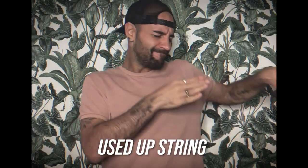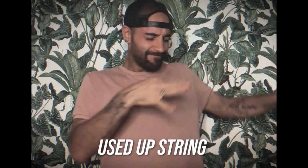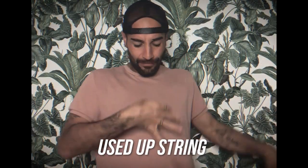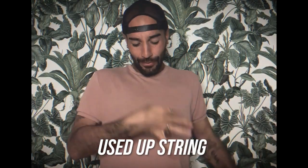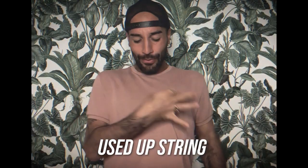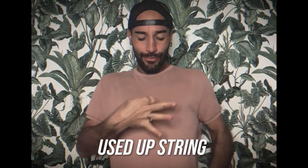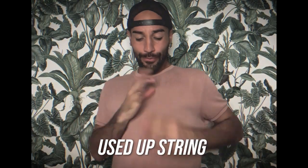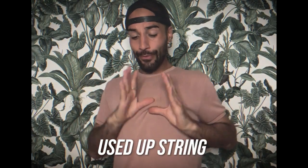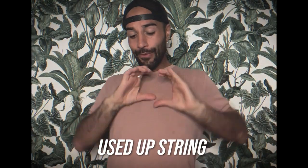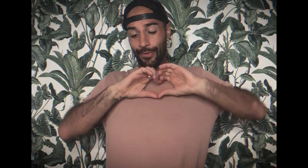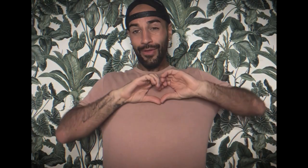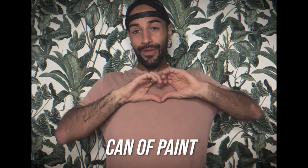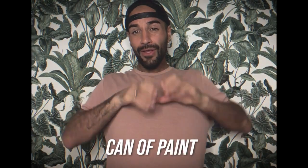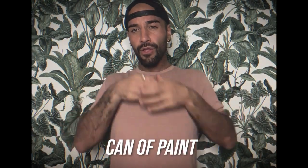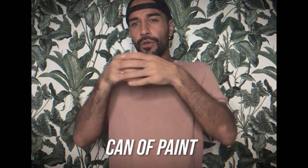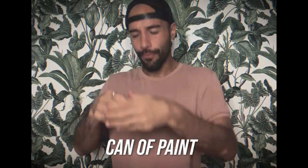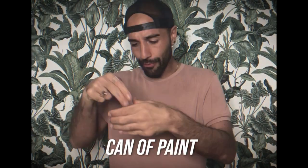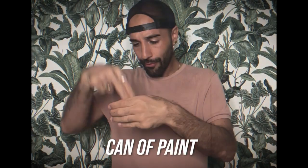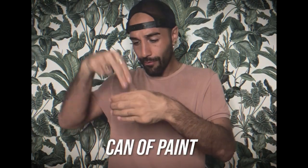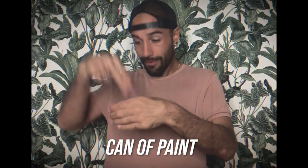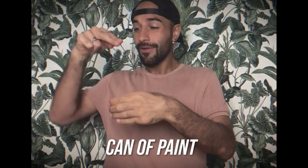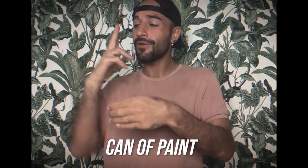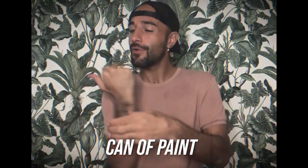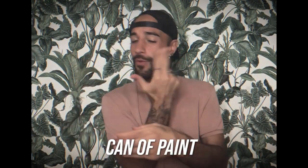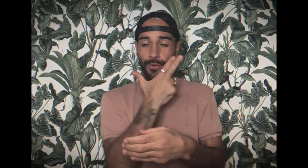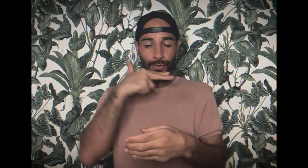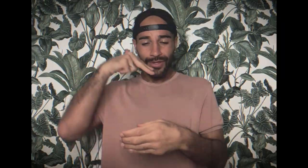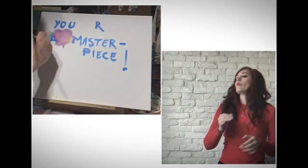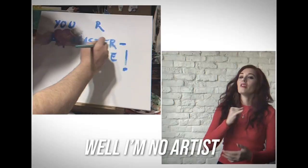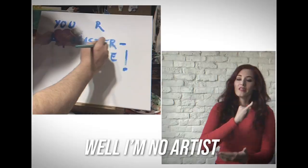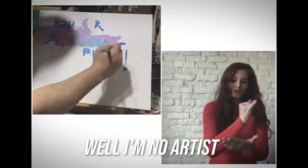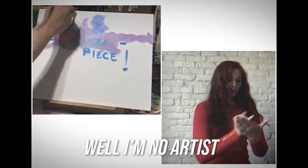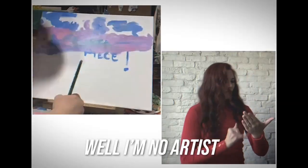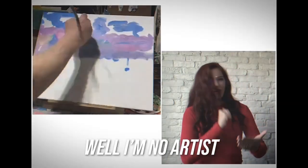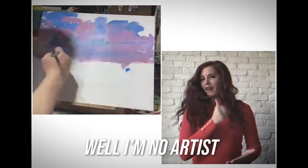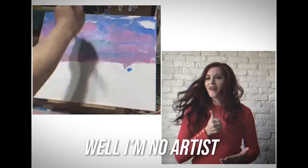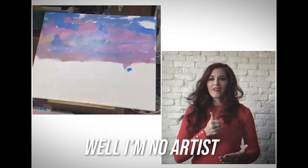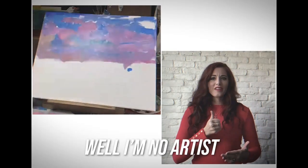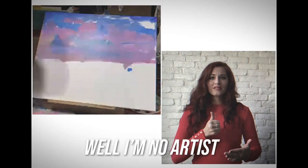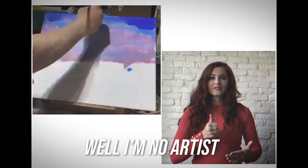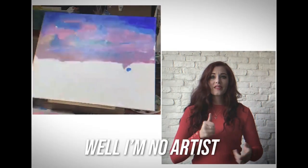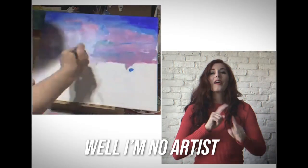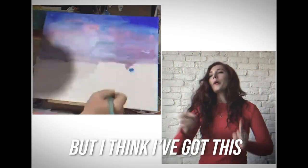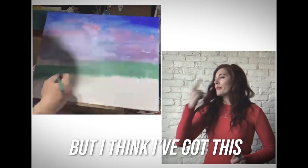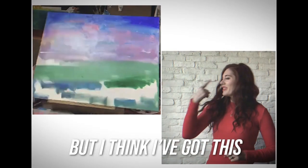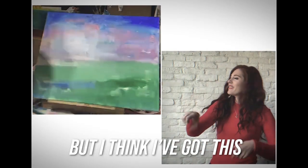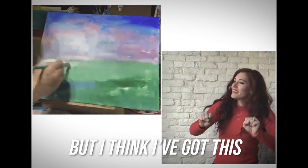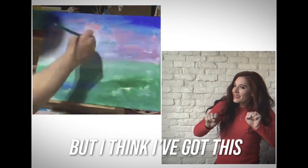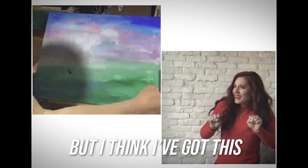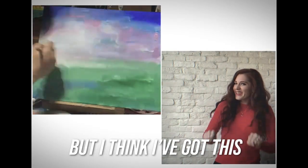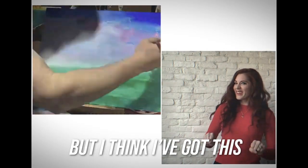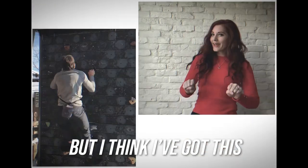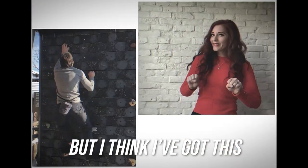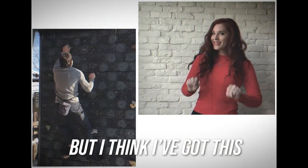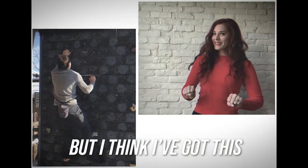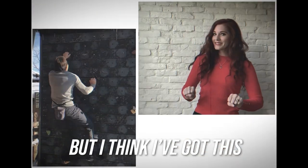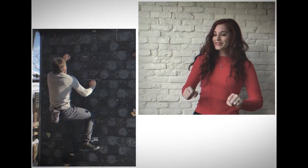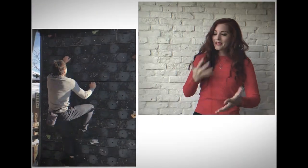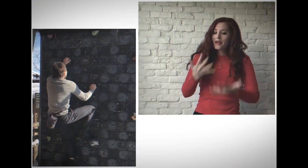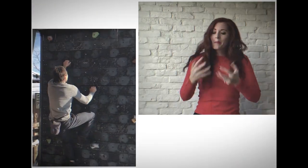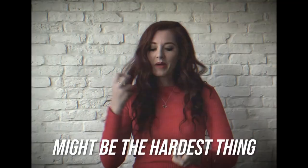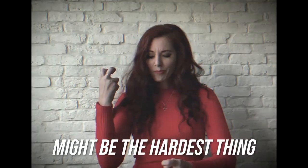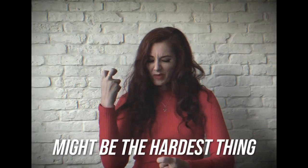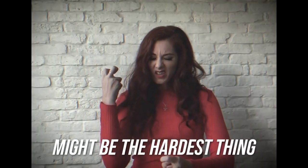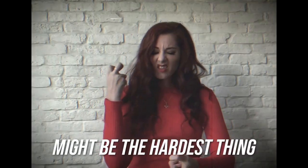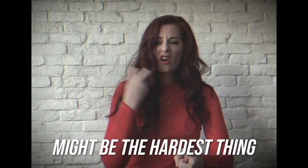used upstream, can of pain. Well, I'm no artist, but I think I got